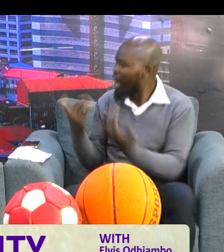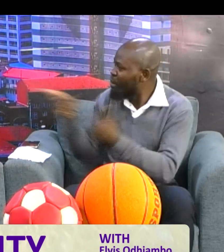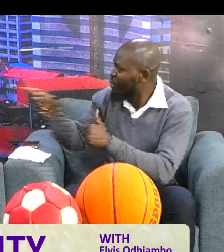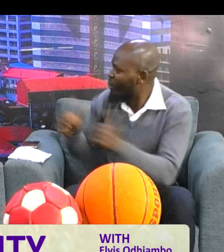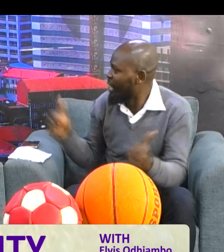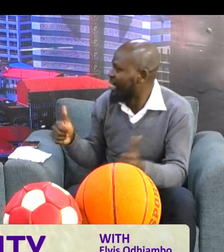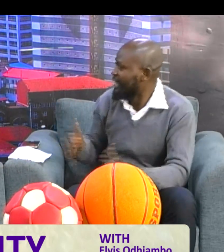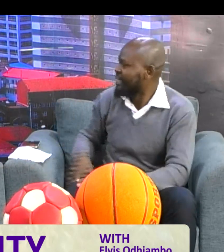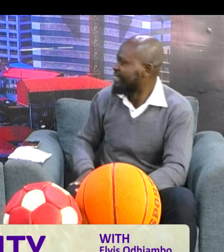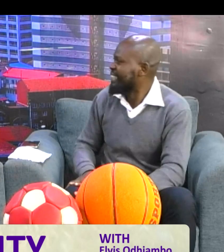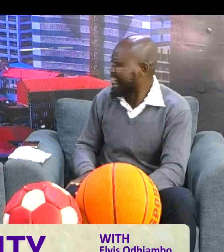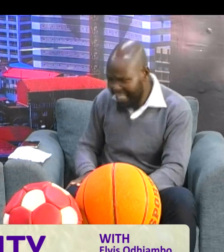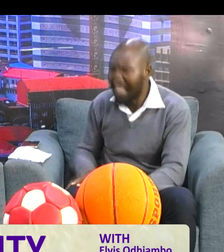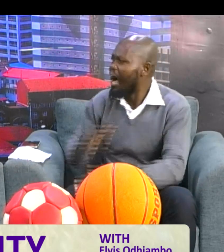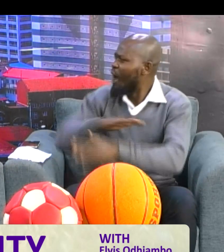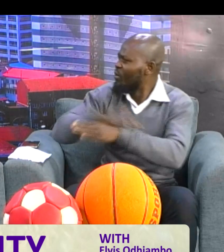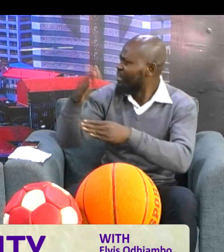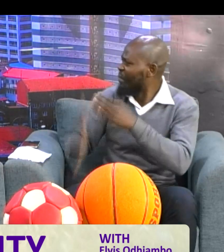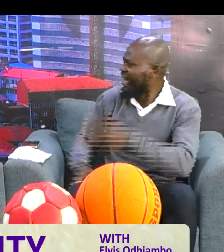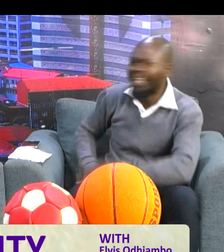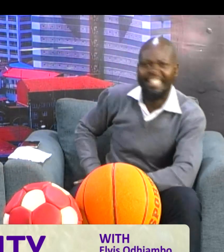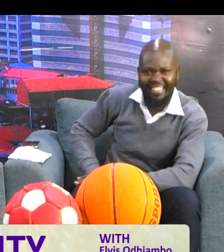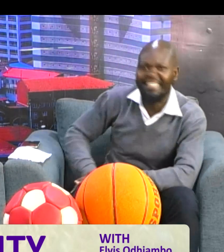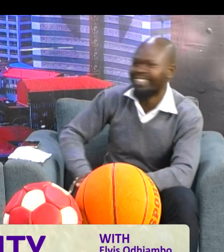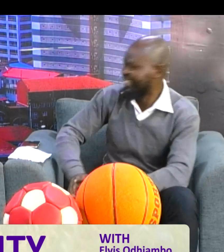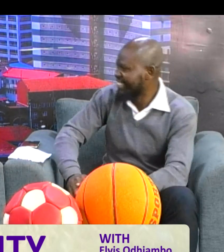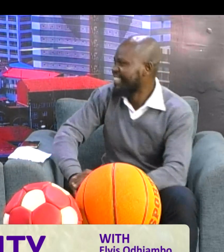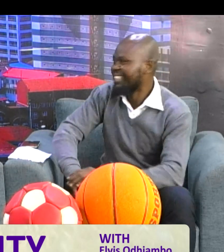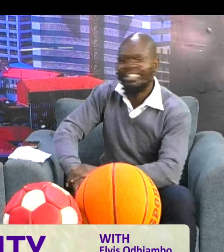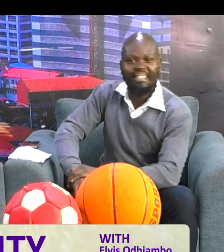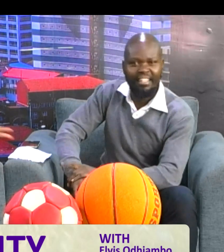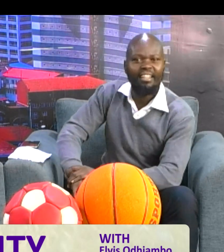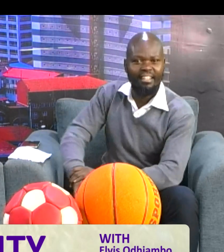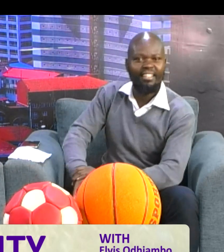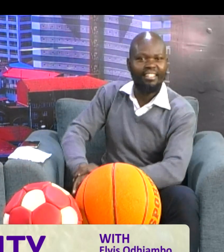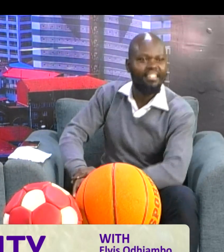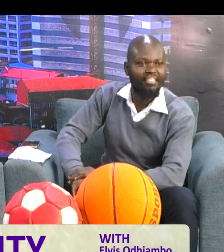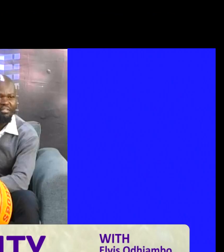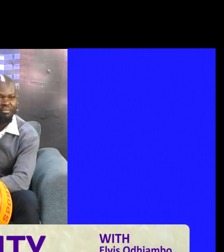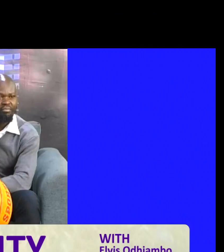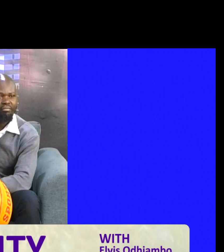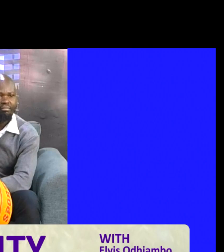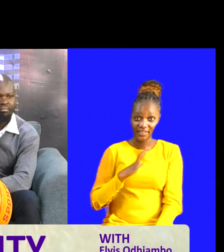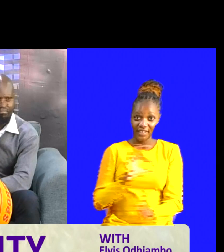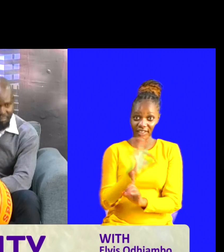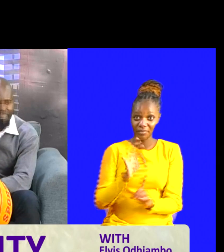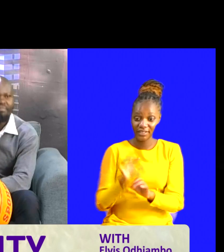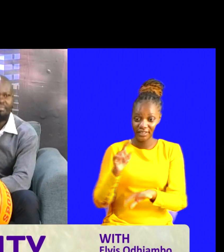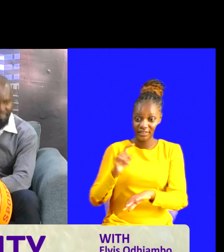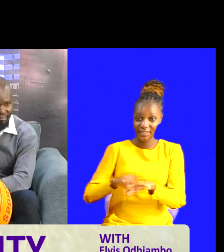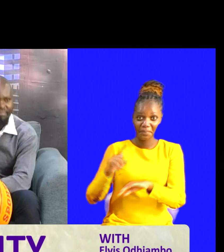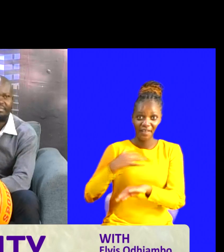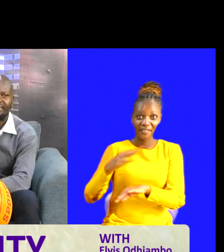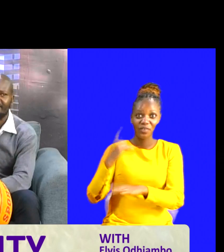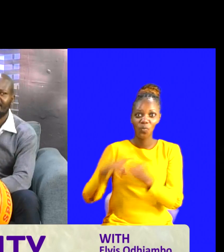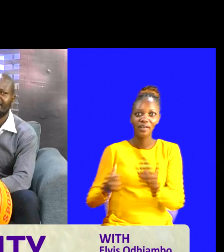him. Welcome. Very well. Thank you so much, ELVIS. My weekend was very much okay, especially after the fact that United